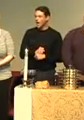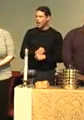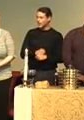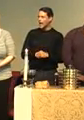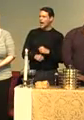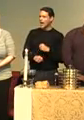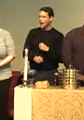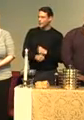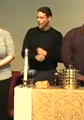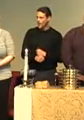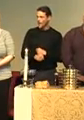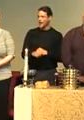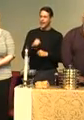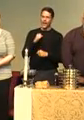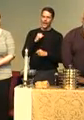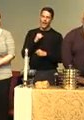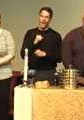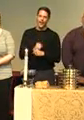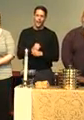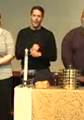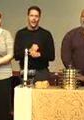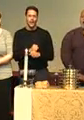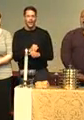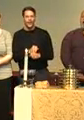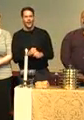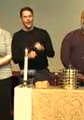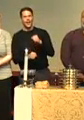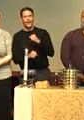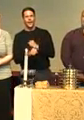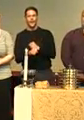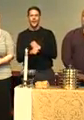god god let's sing it